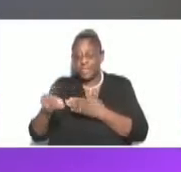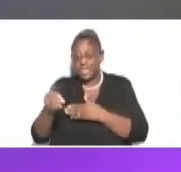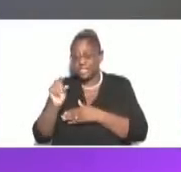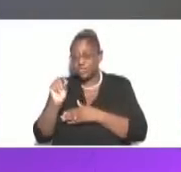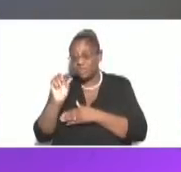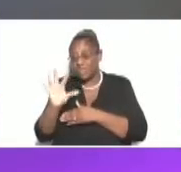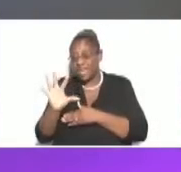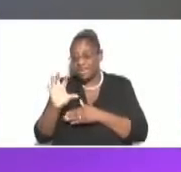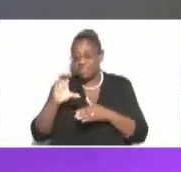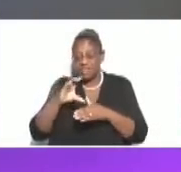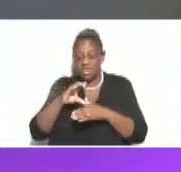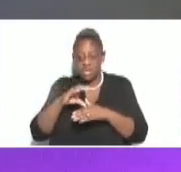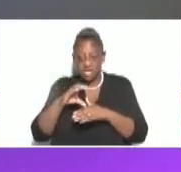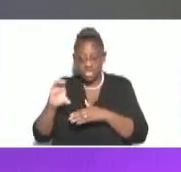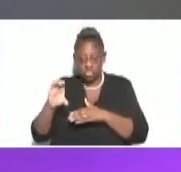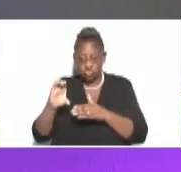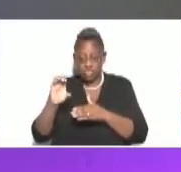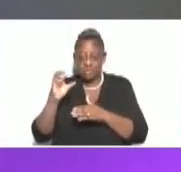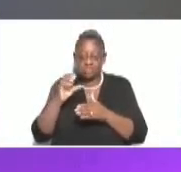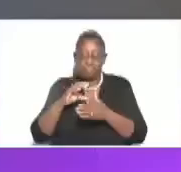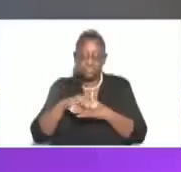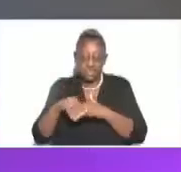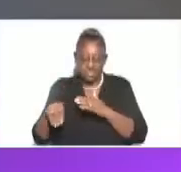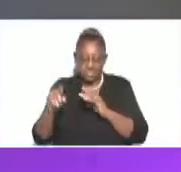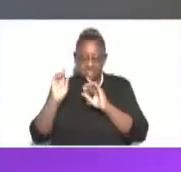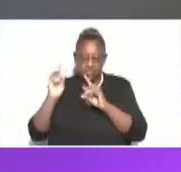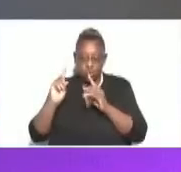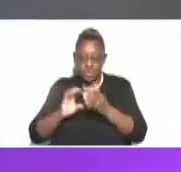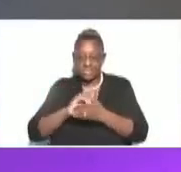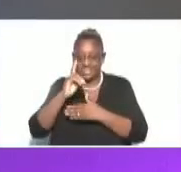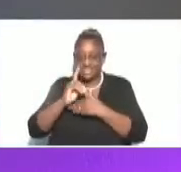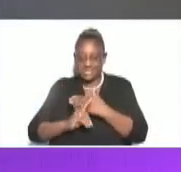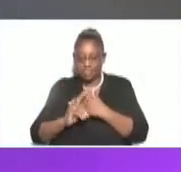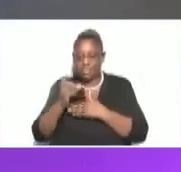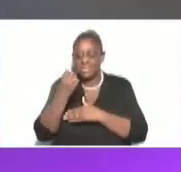is expected back in court on December 11th.